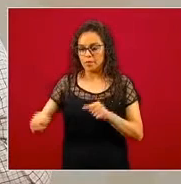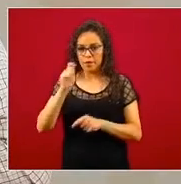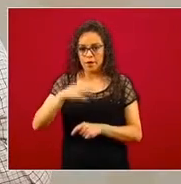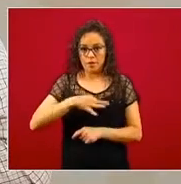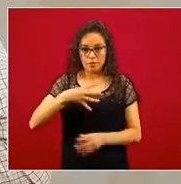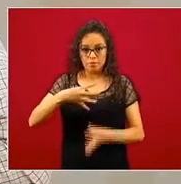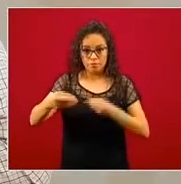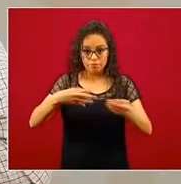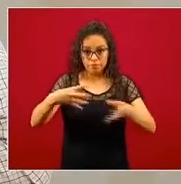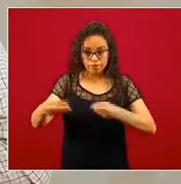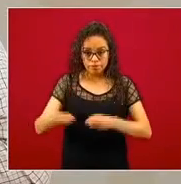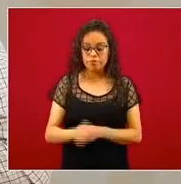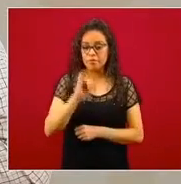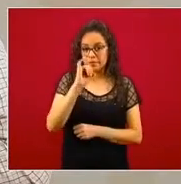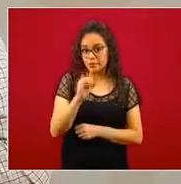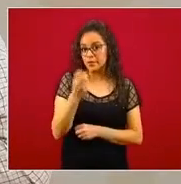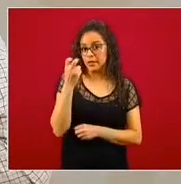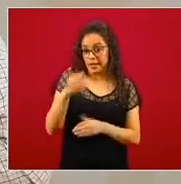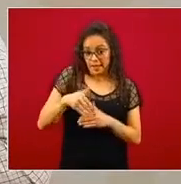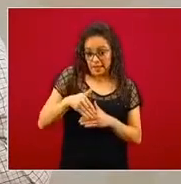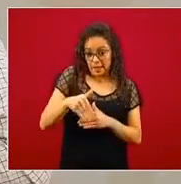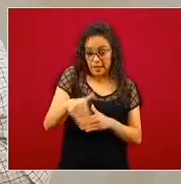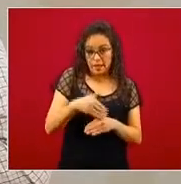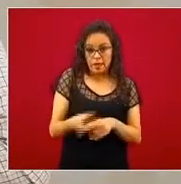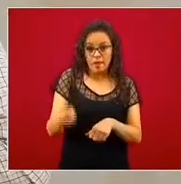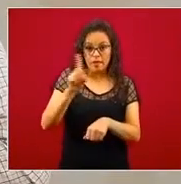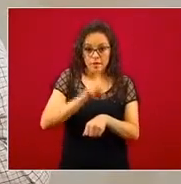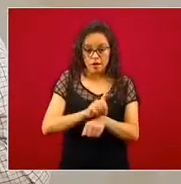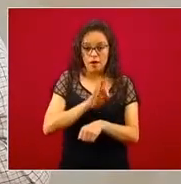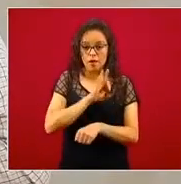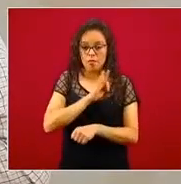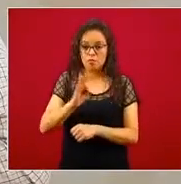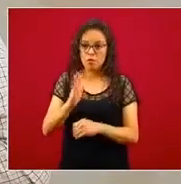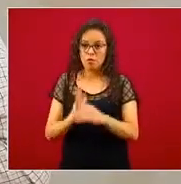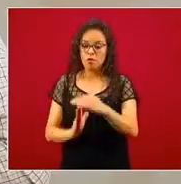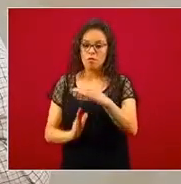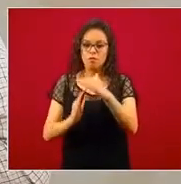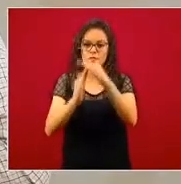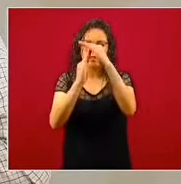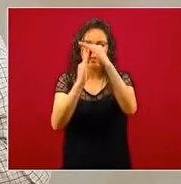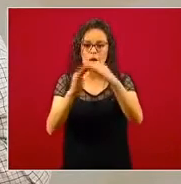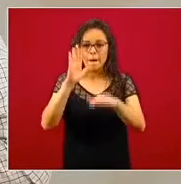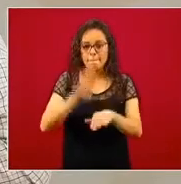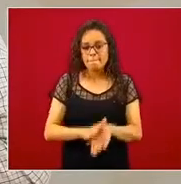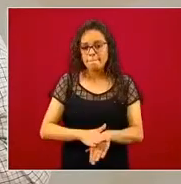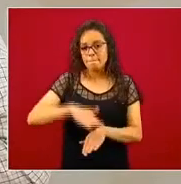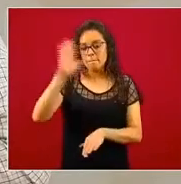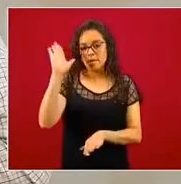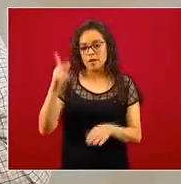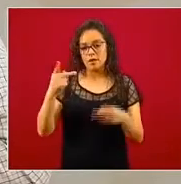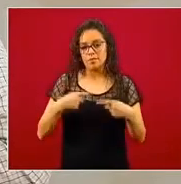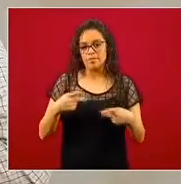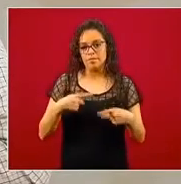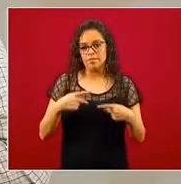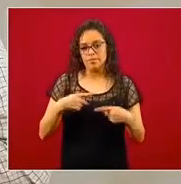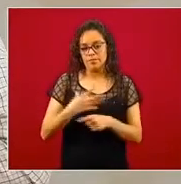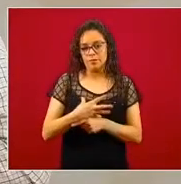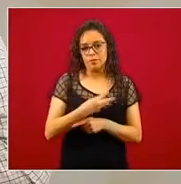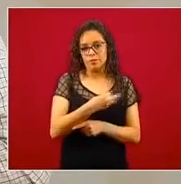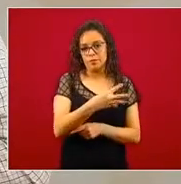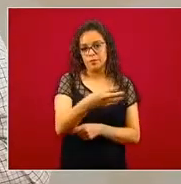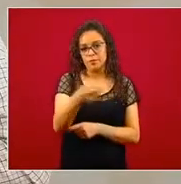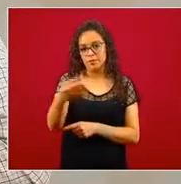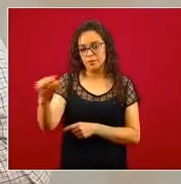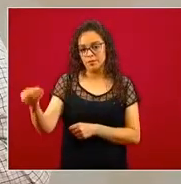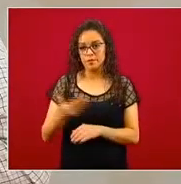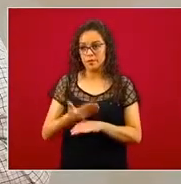And now we're going to talk about Guerrero with Mr. Alomia, and he's got precise information about the epi curves. In the case